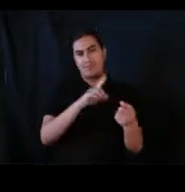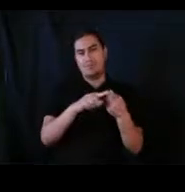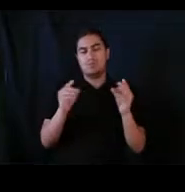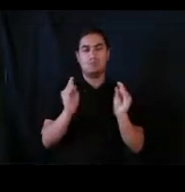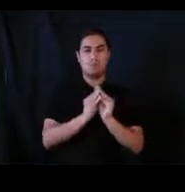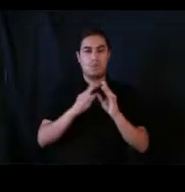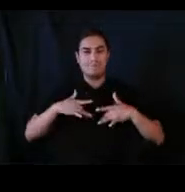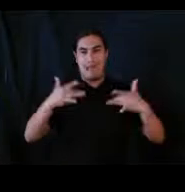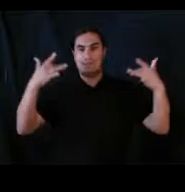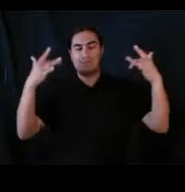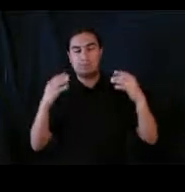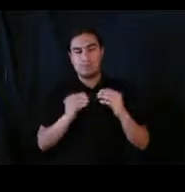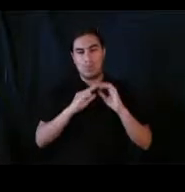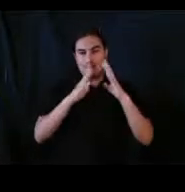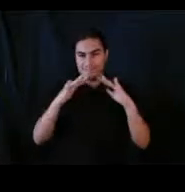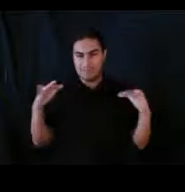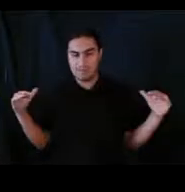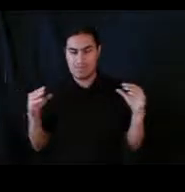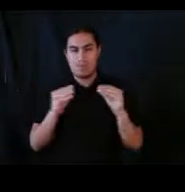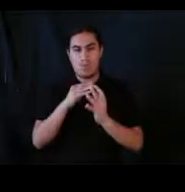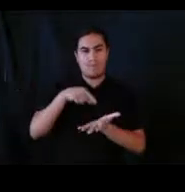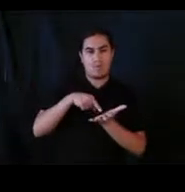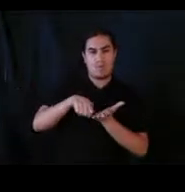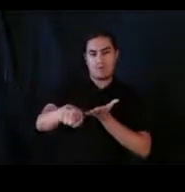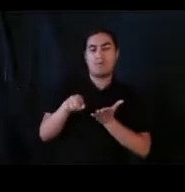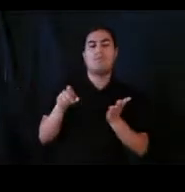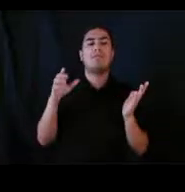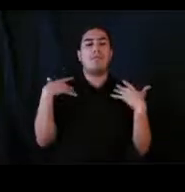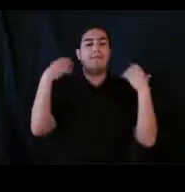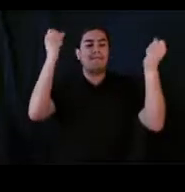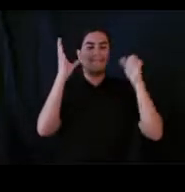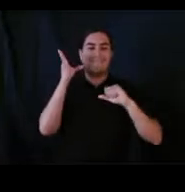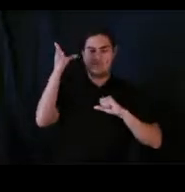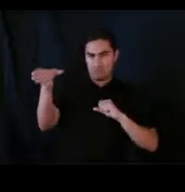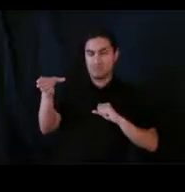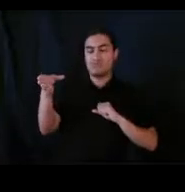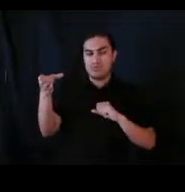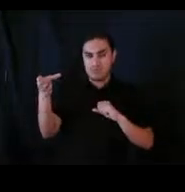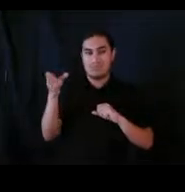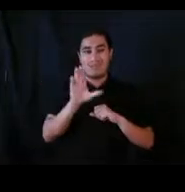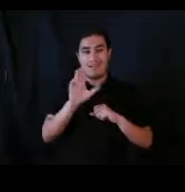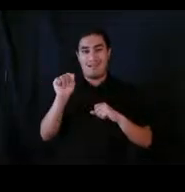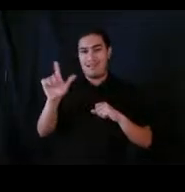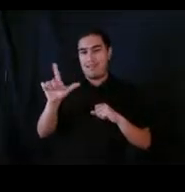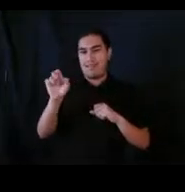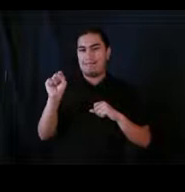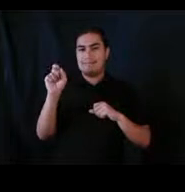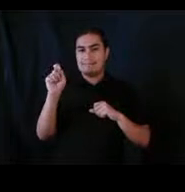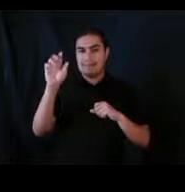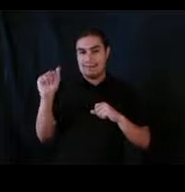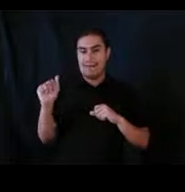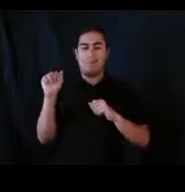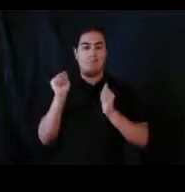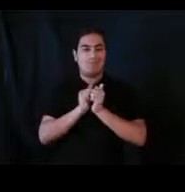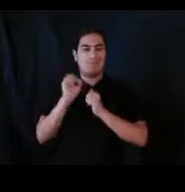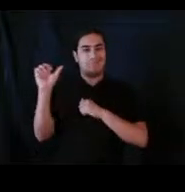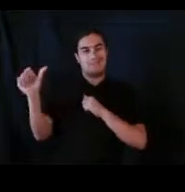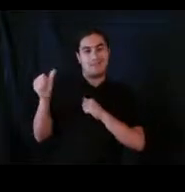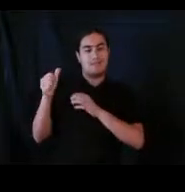more connected more diverse and more affordable and healthier future much as cal sda does with its 10 guiding principles in